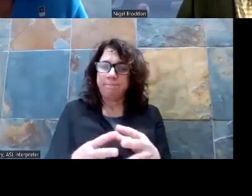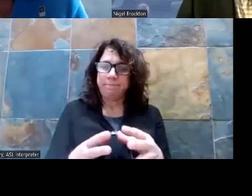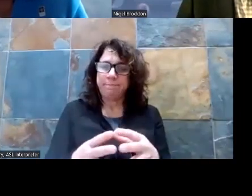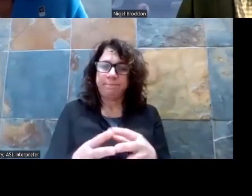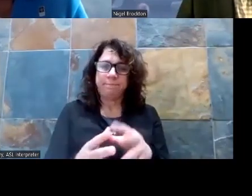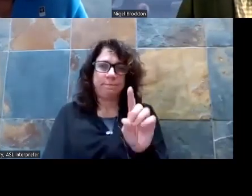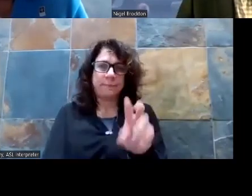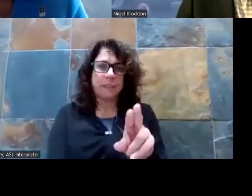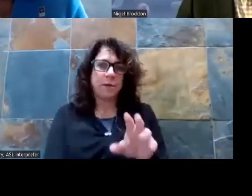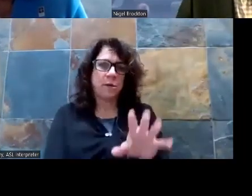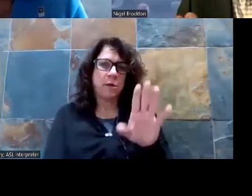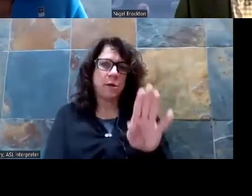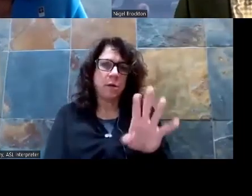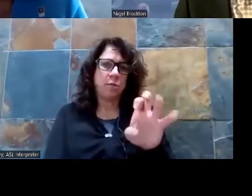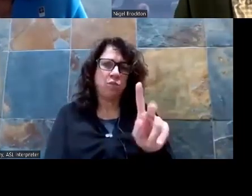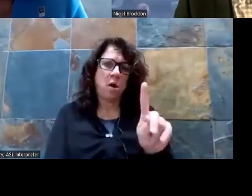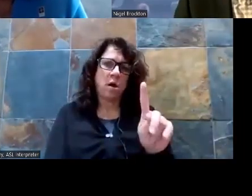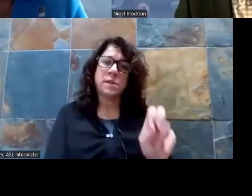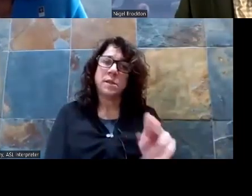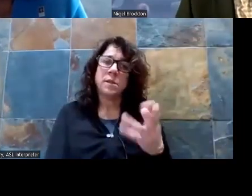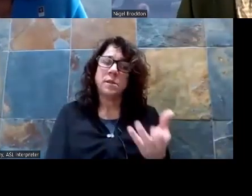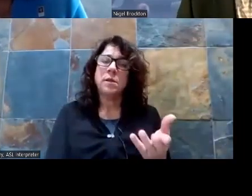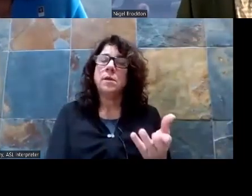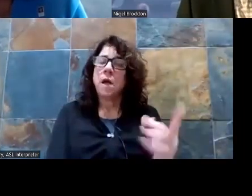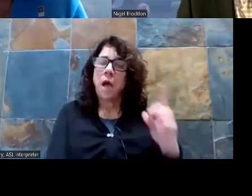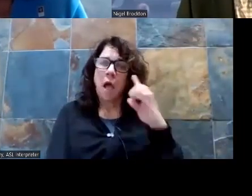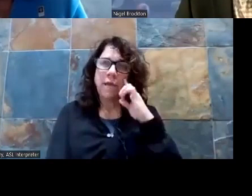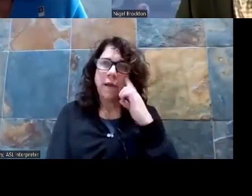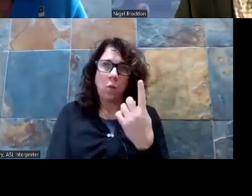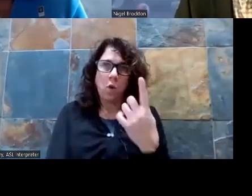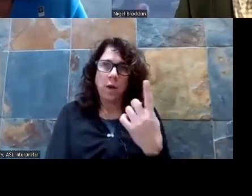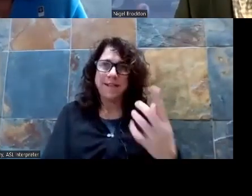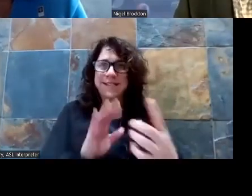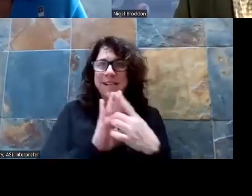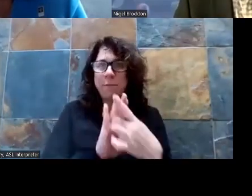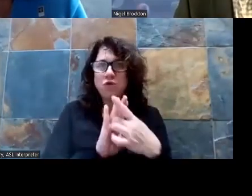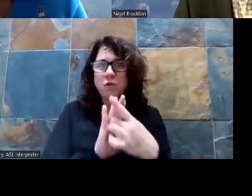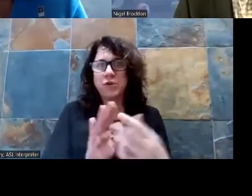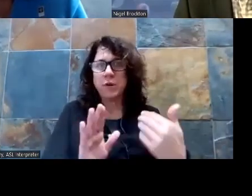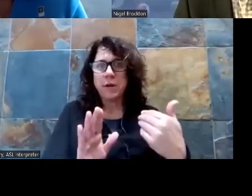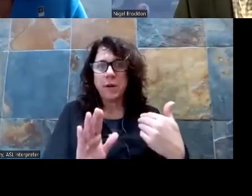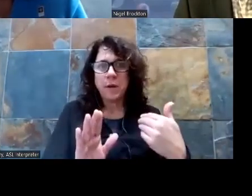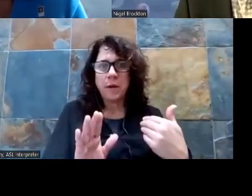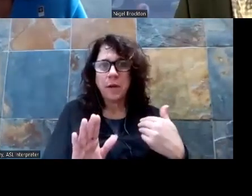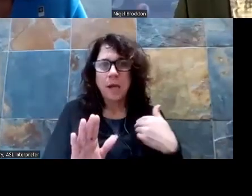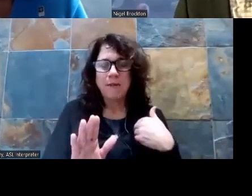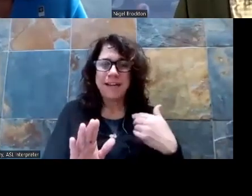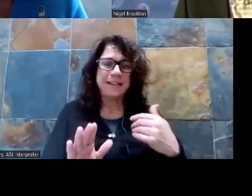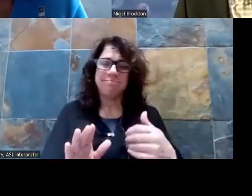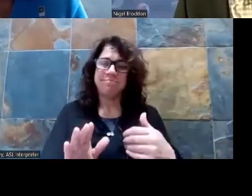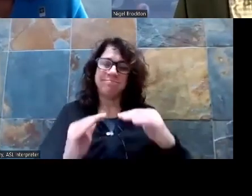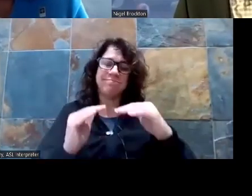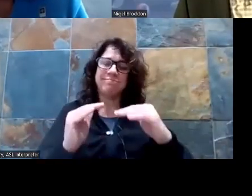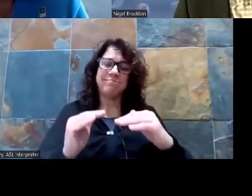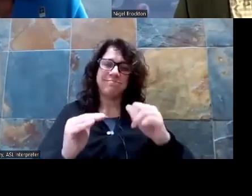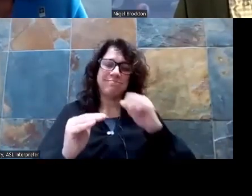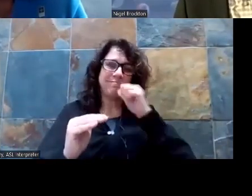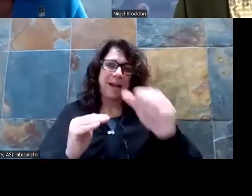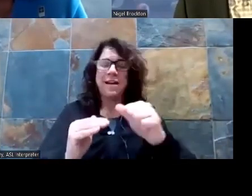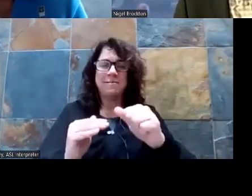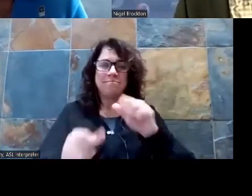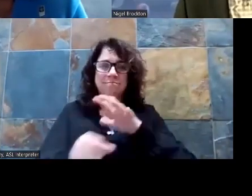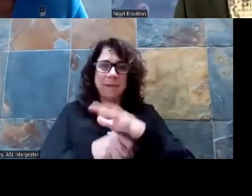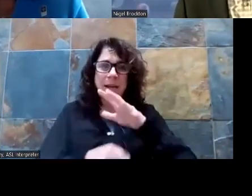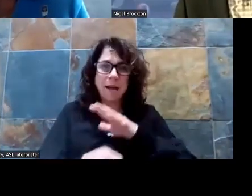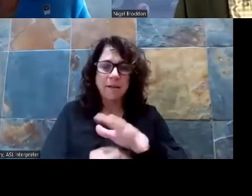Dr. Brockton. So I think one demonstration of how we've fallen short is every few